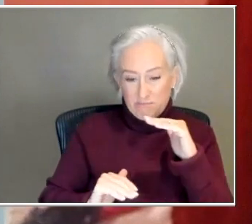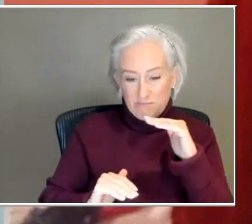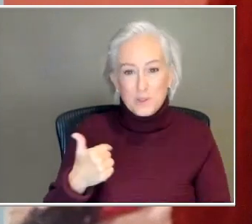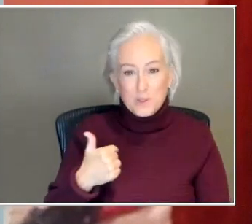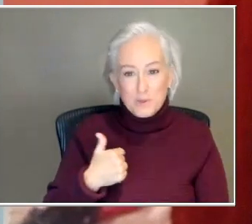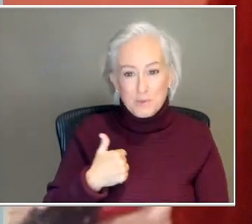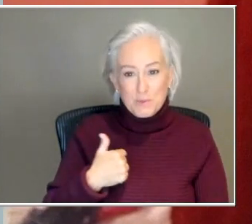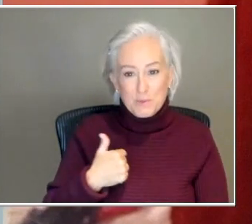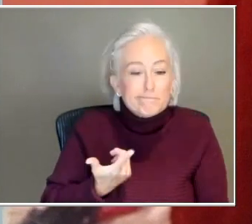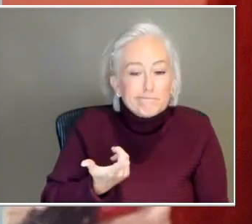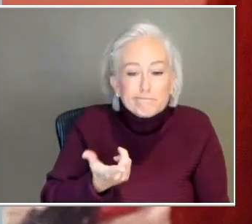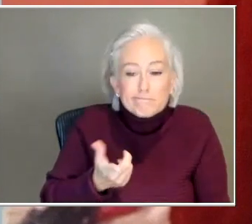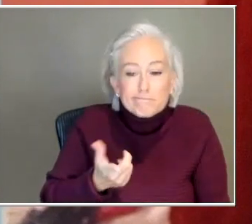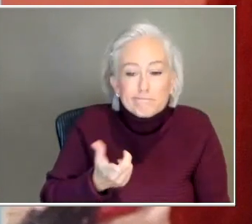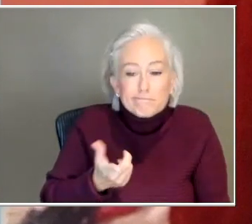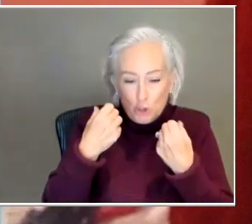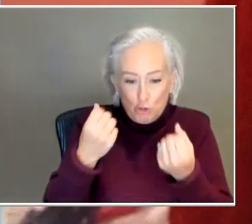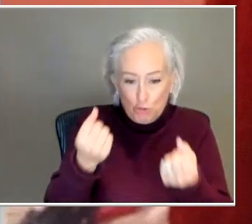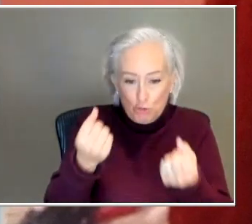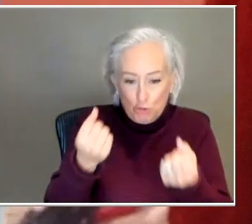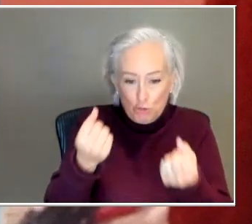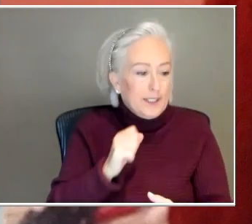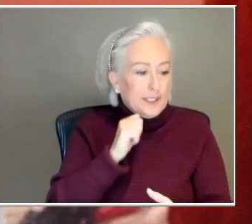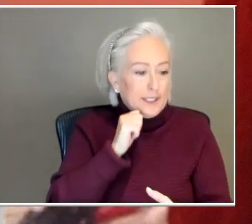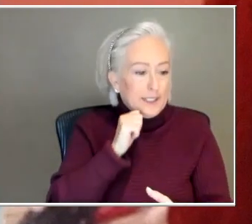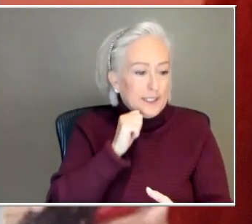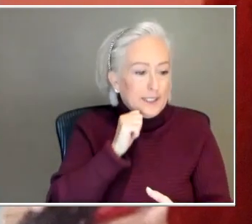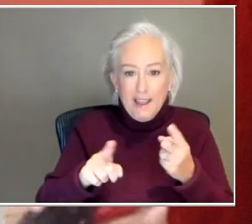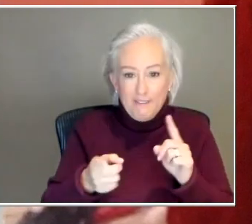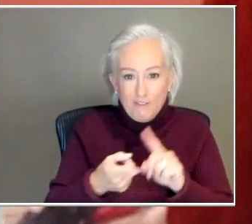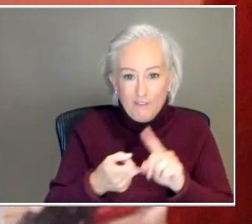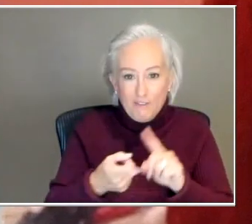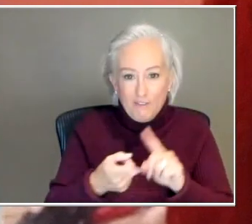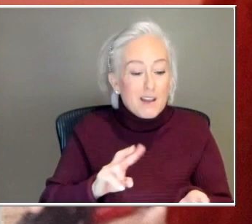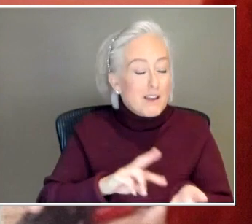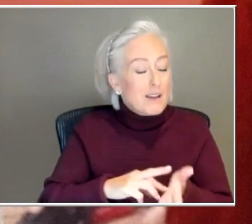or, you know, to get to practice and stuff, my brother was like, oh, just come with me,